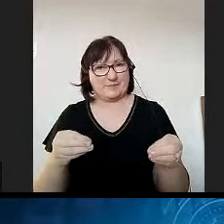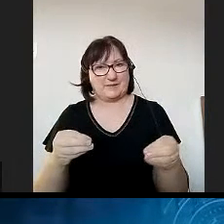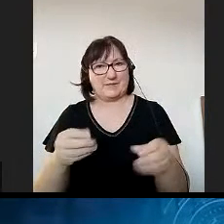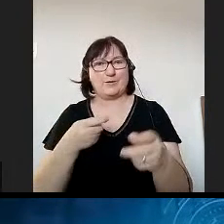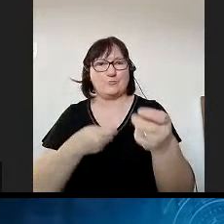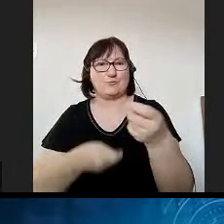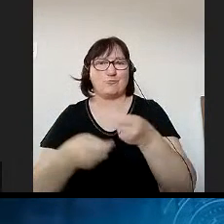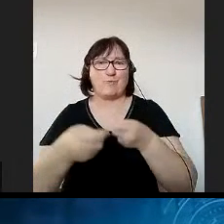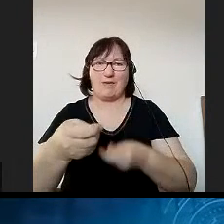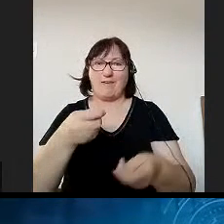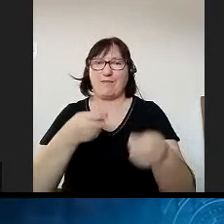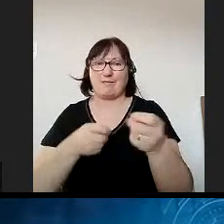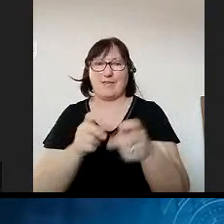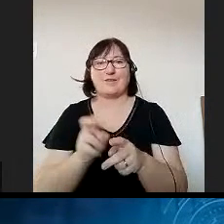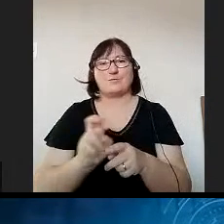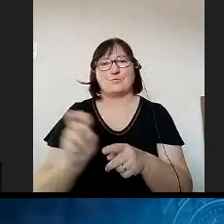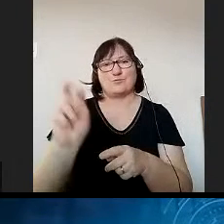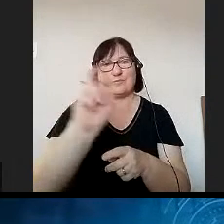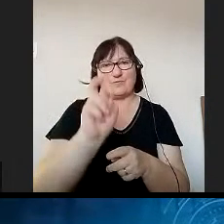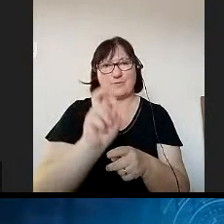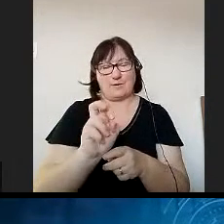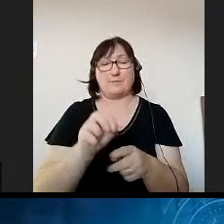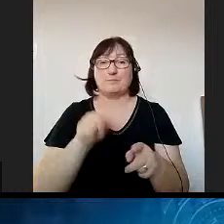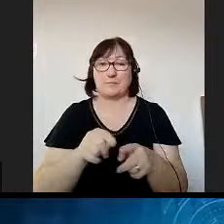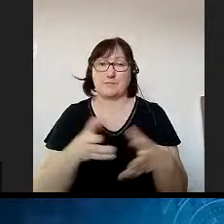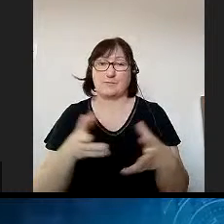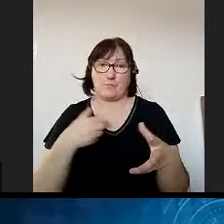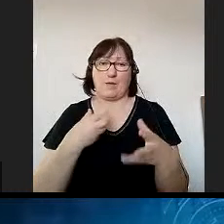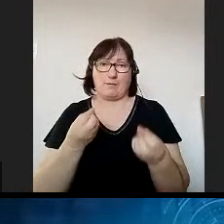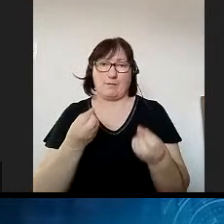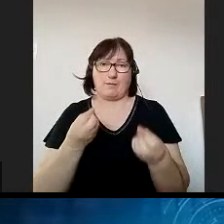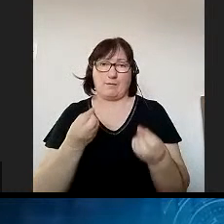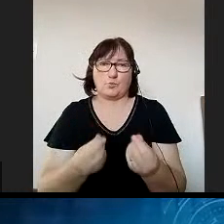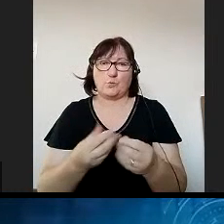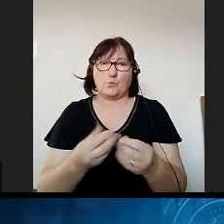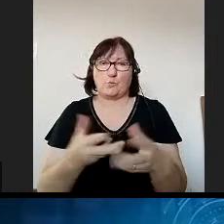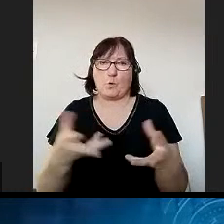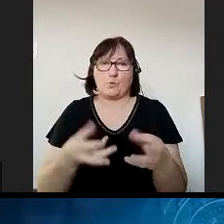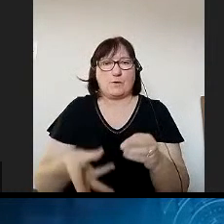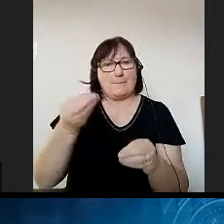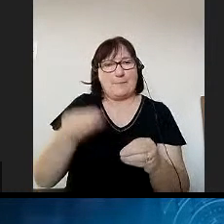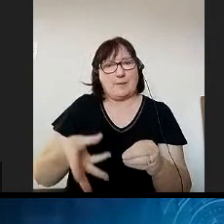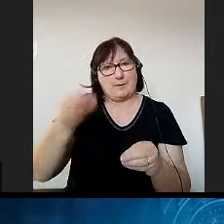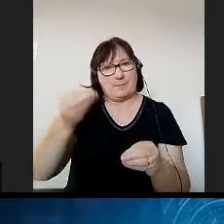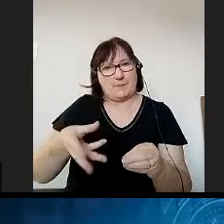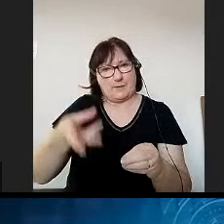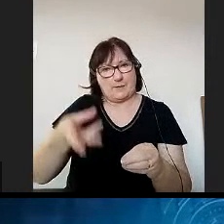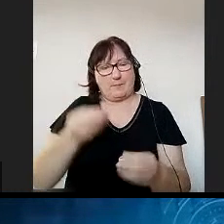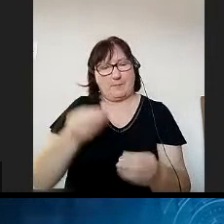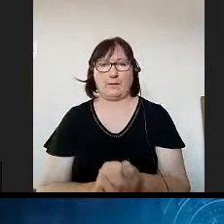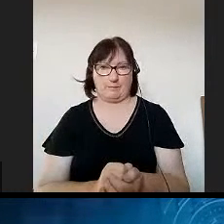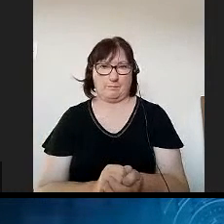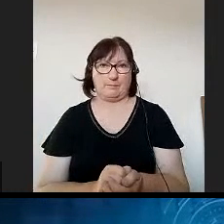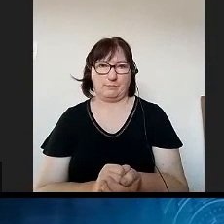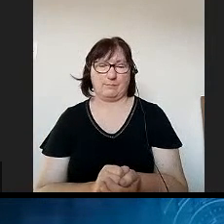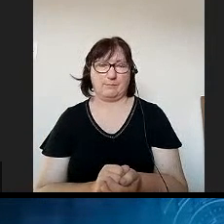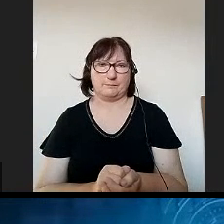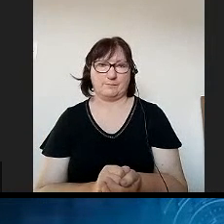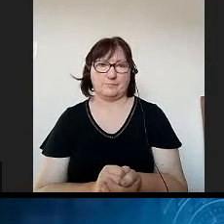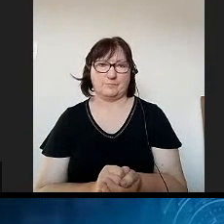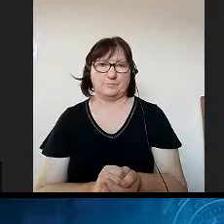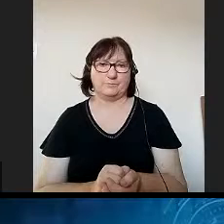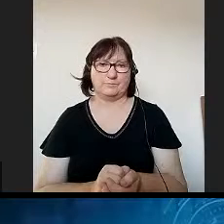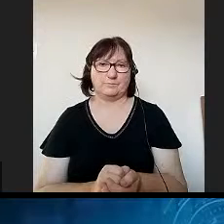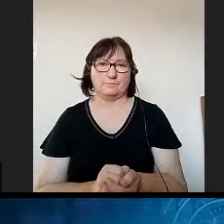is where we update most of our information, which includes even the upcoming webinars that we'll be having. And just